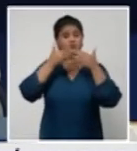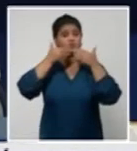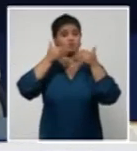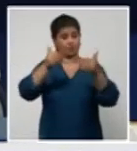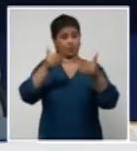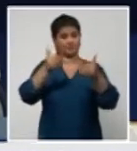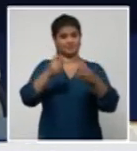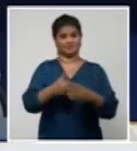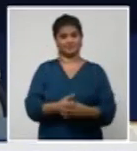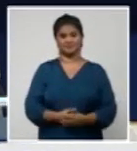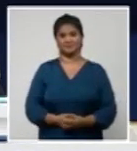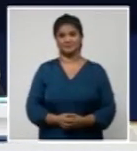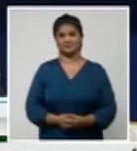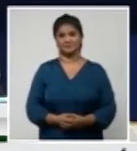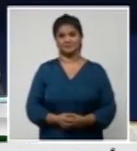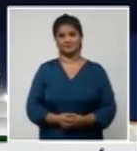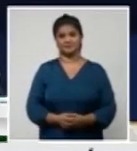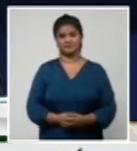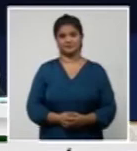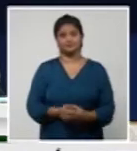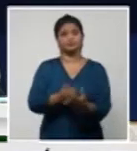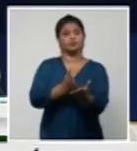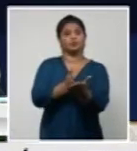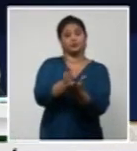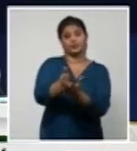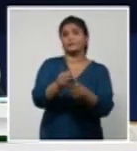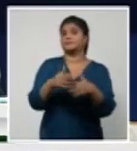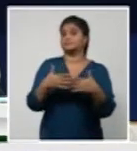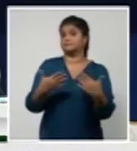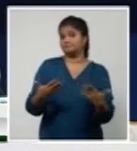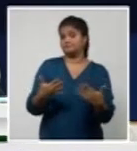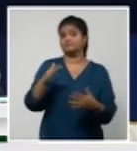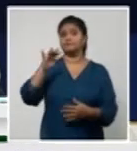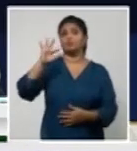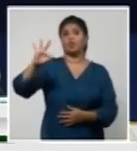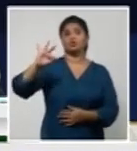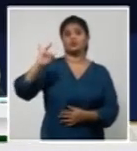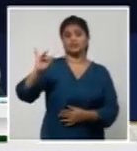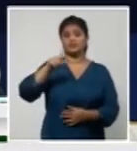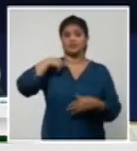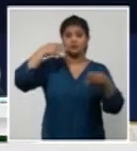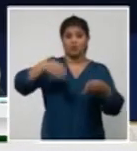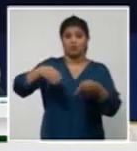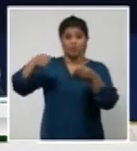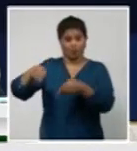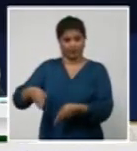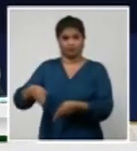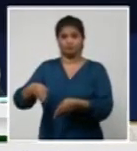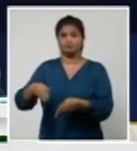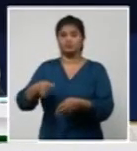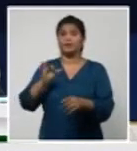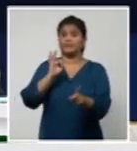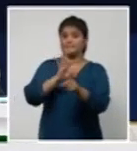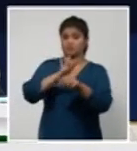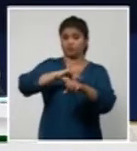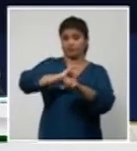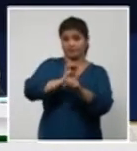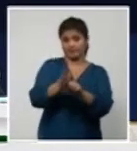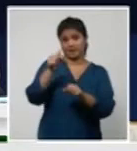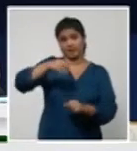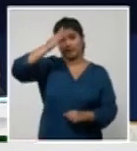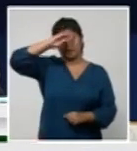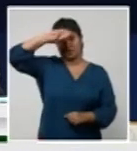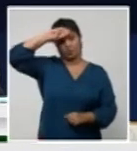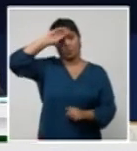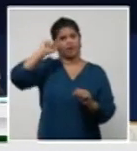of 3.53%, compared with the regional rate of 4.01%, meaning that Cuba